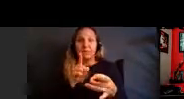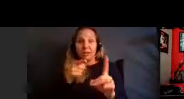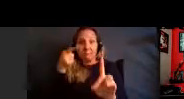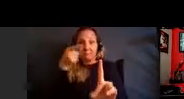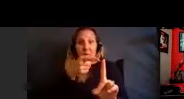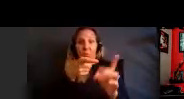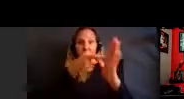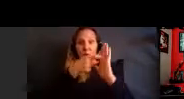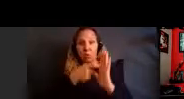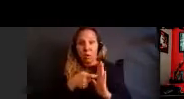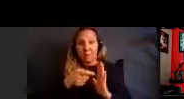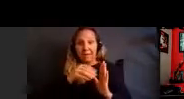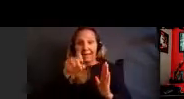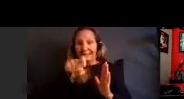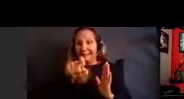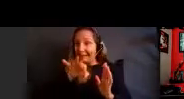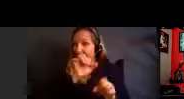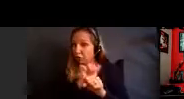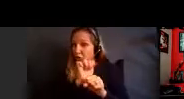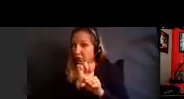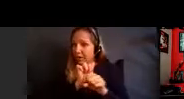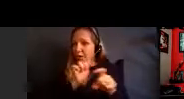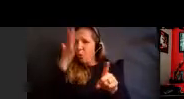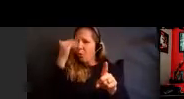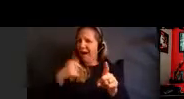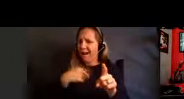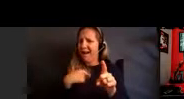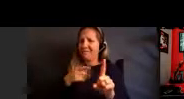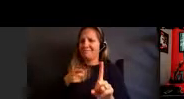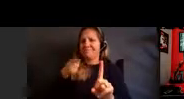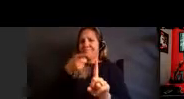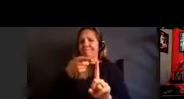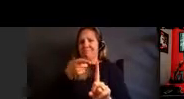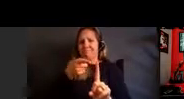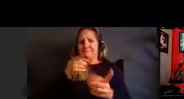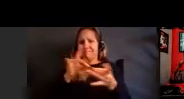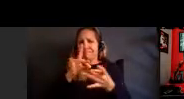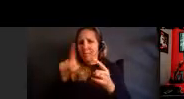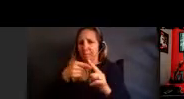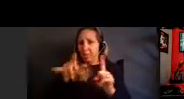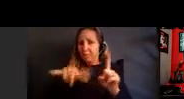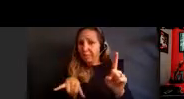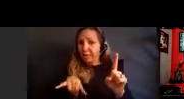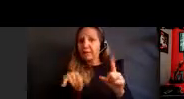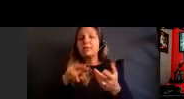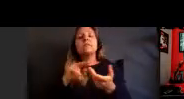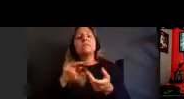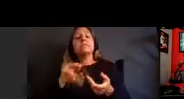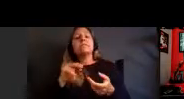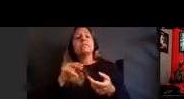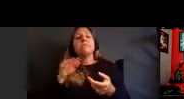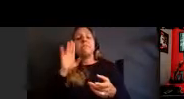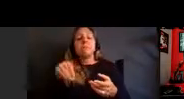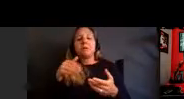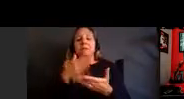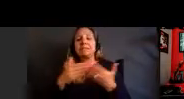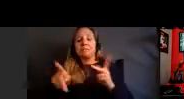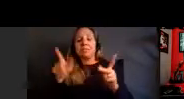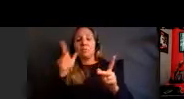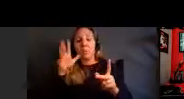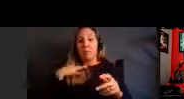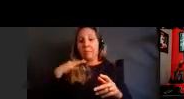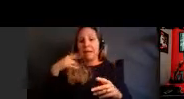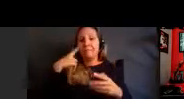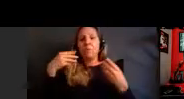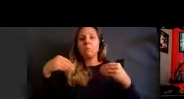needs of the job? The reason I bring this up is a lot of the times, somebody will be applying for, say, a marketing